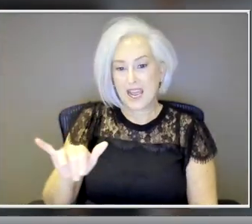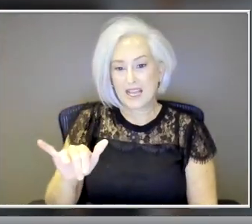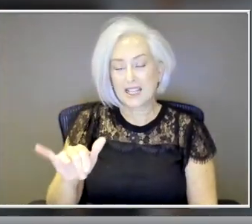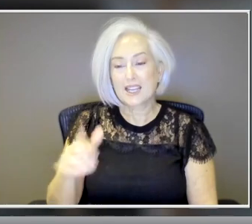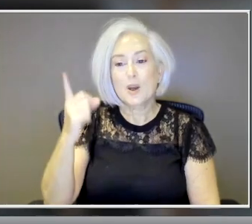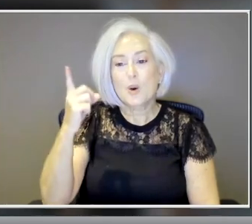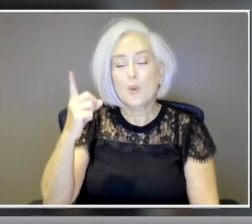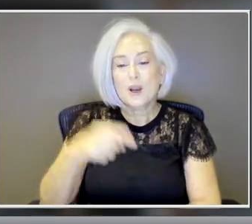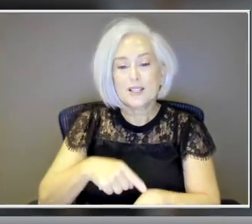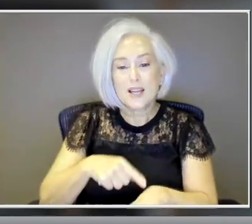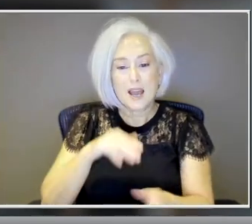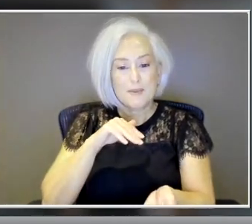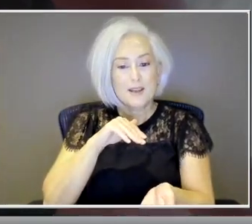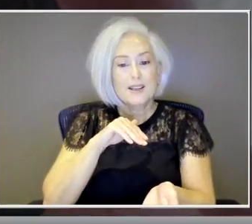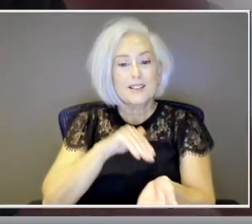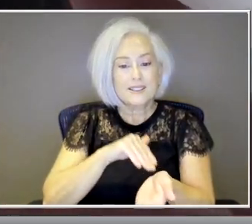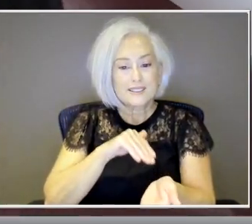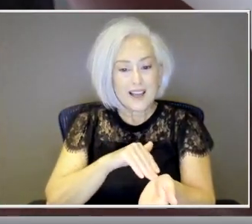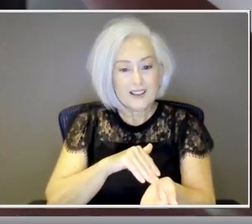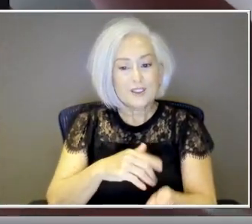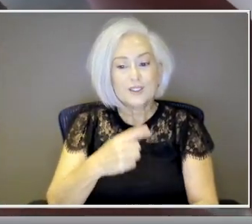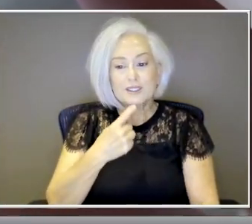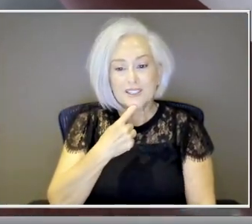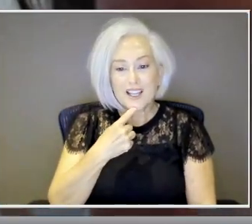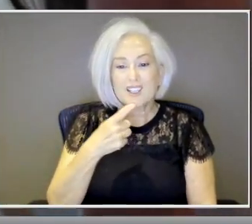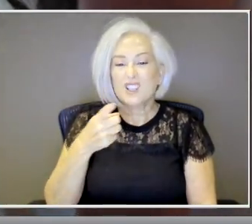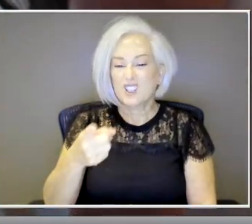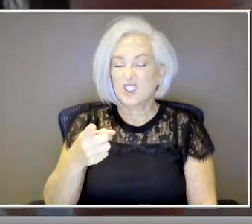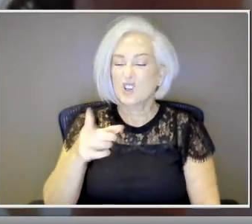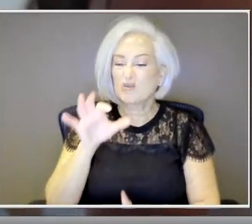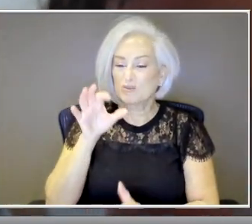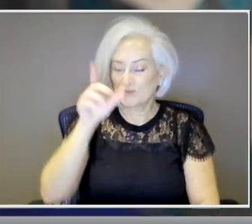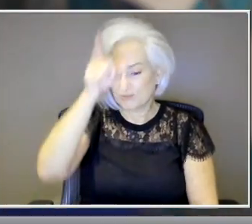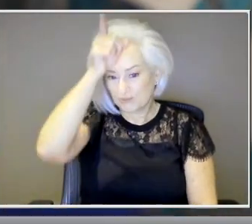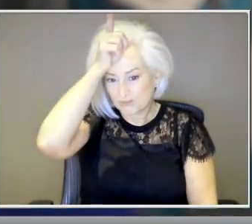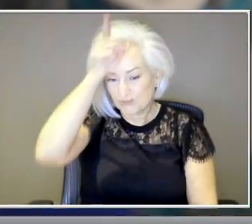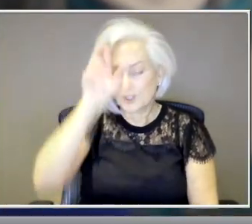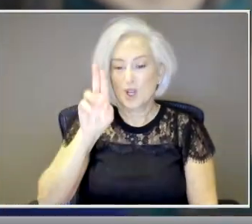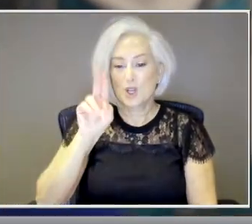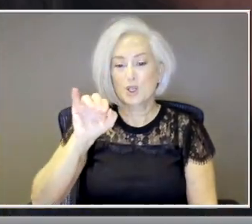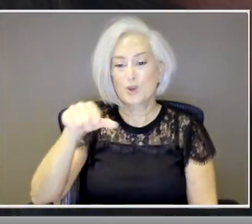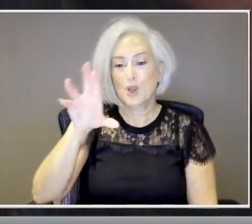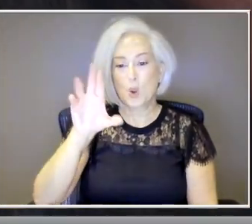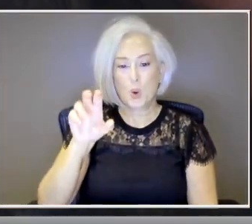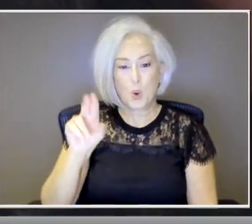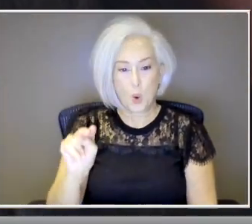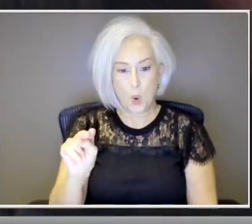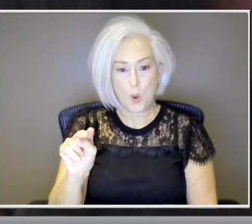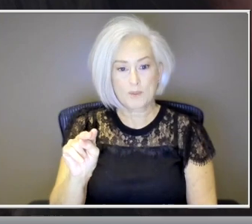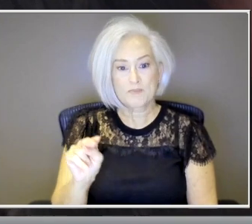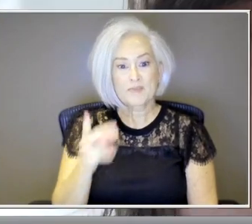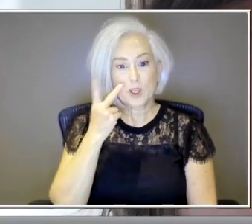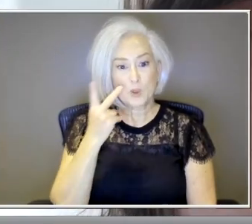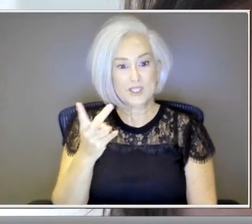"You're not a zebra, you're a unicorn." Nothing was obvious or easy, as you can see by her medication